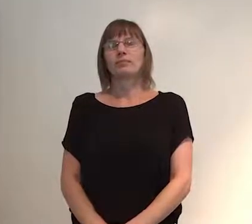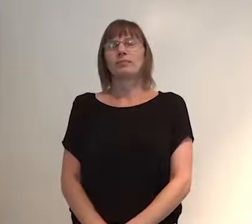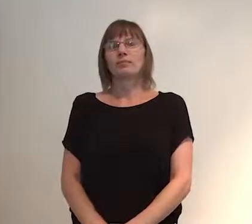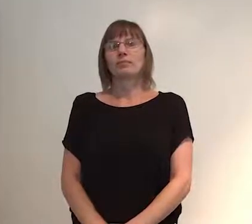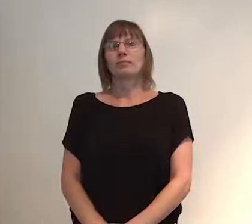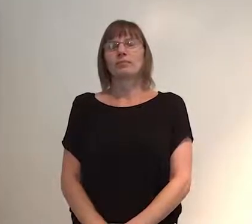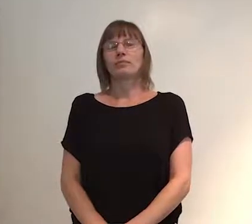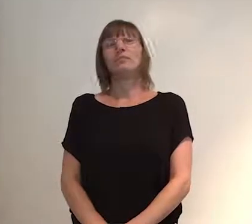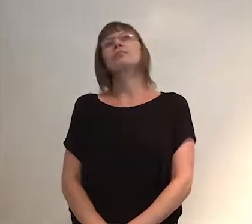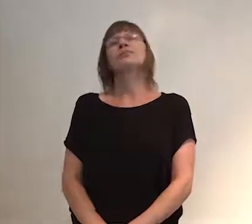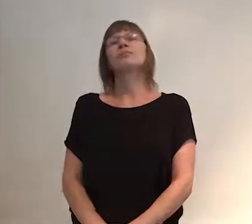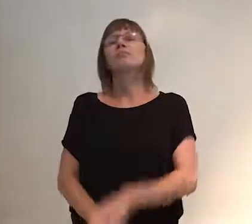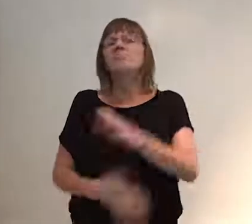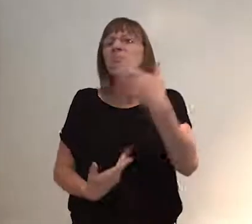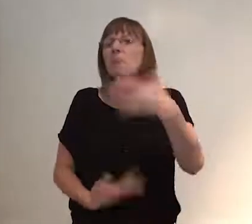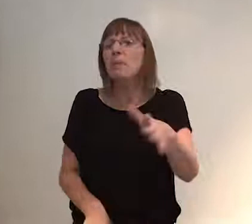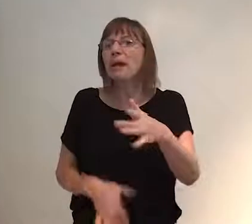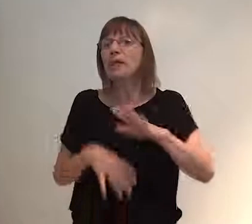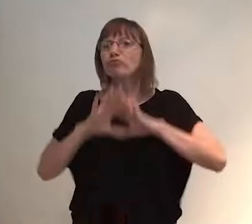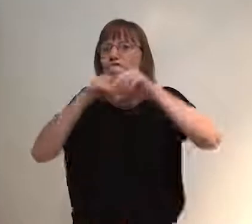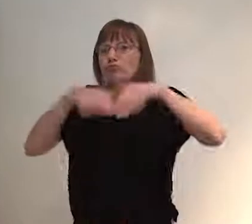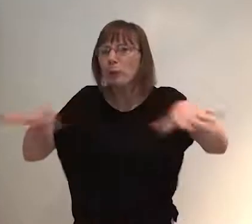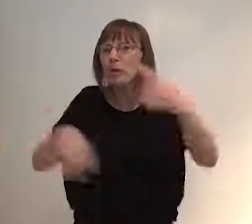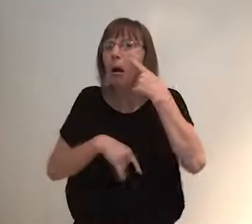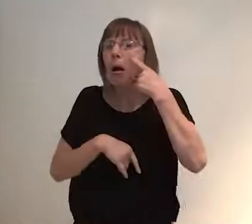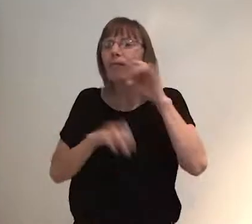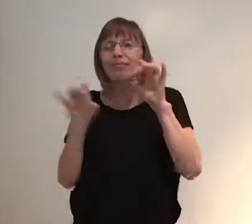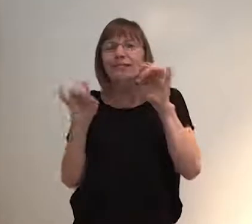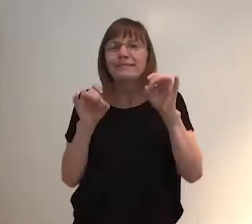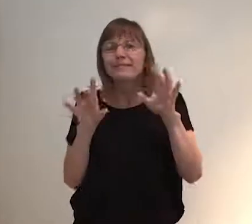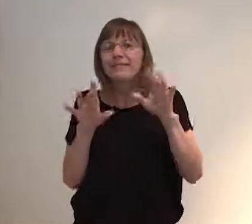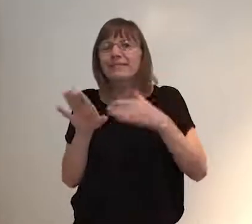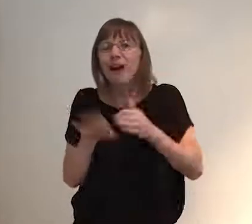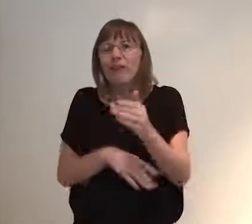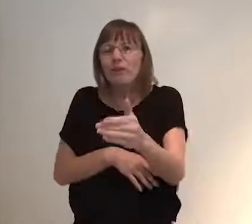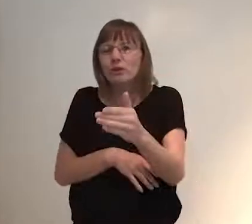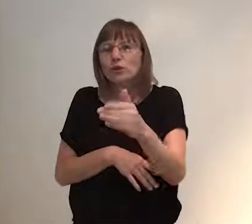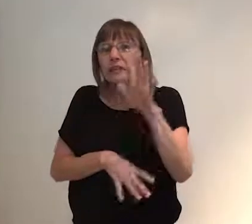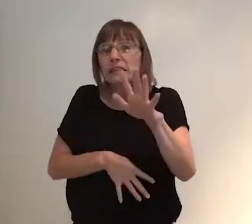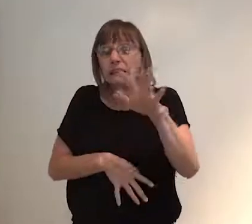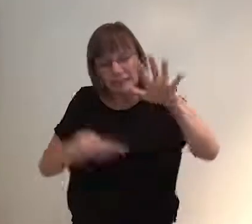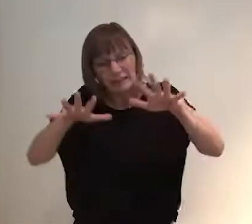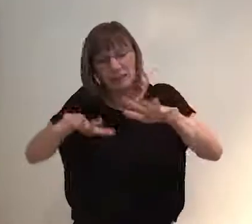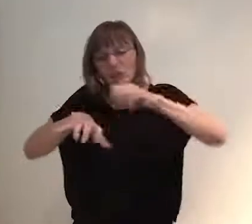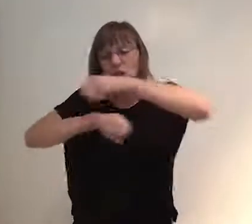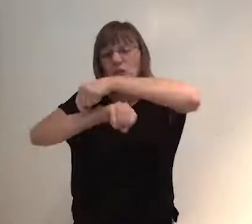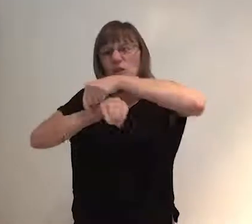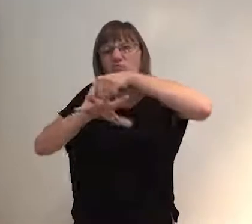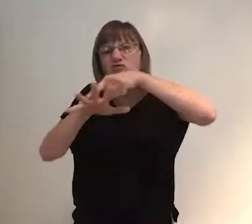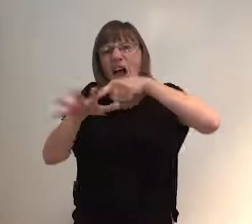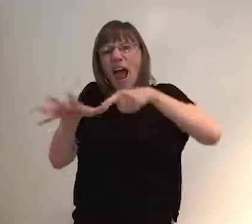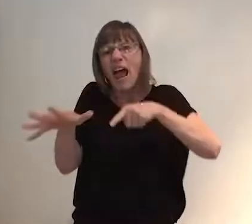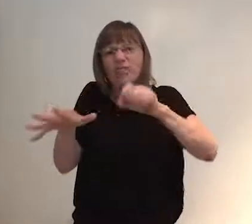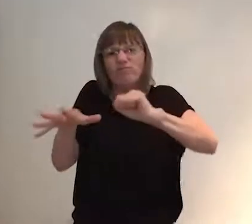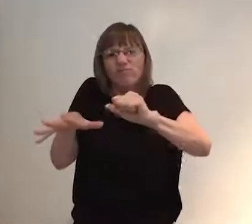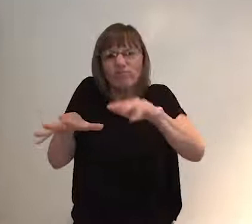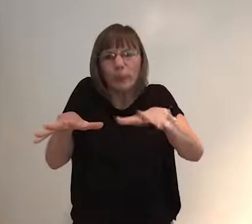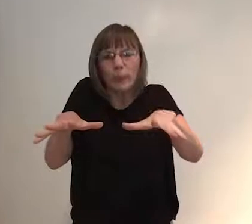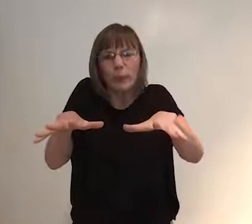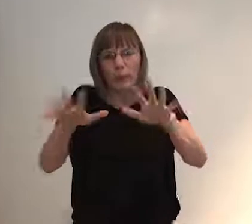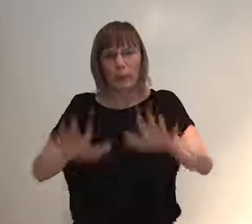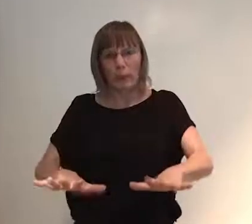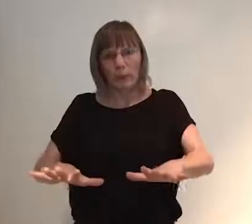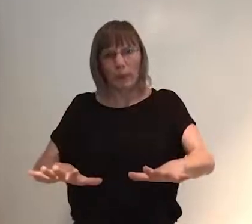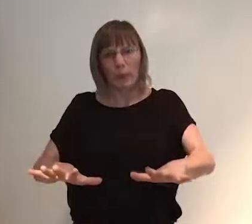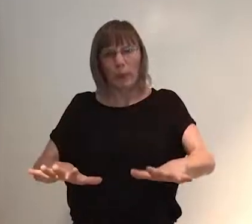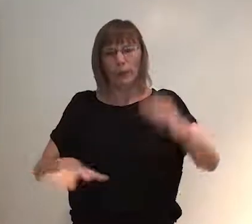them. If you've ever been to the beach and you've seen a starfish, spread your fingers really wide. And that's our firm